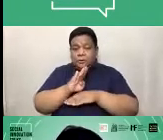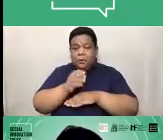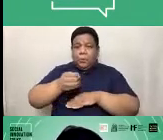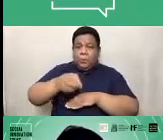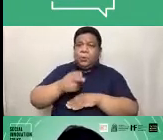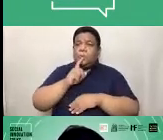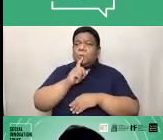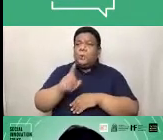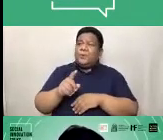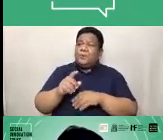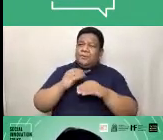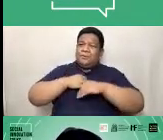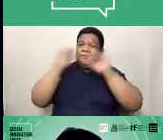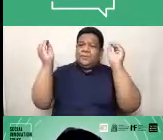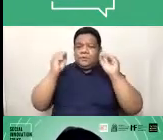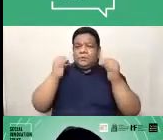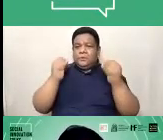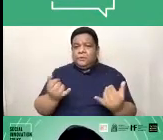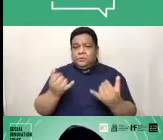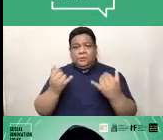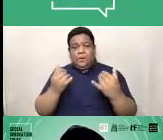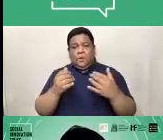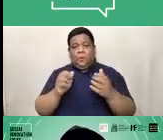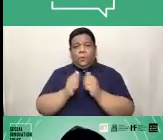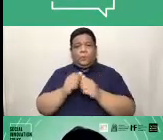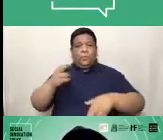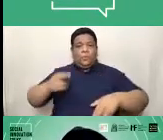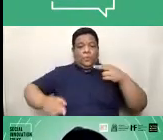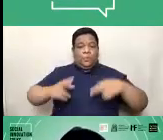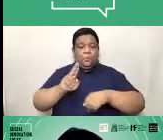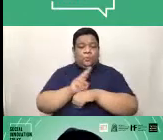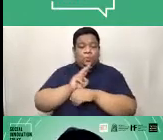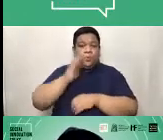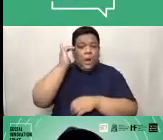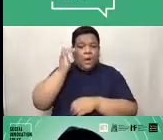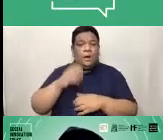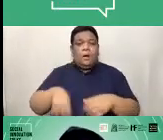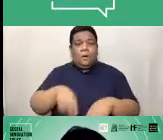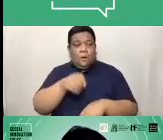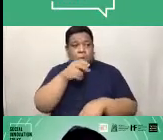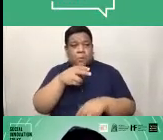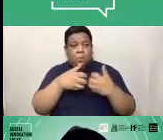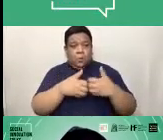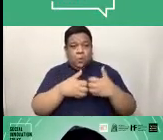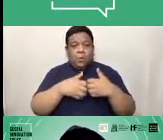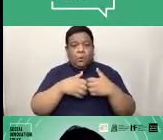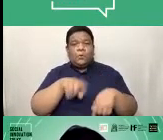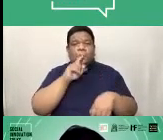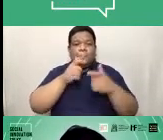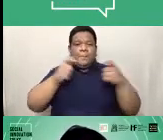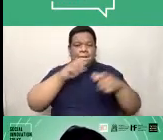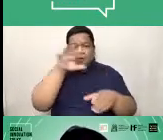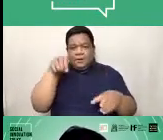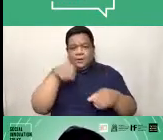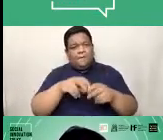immediate use of robotics today, because automation and manufacturing industry is a very big part and is a very